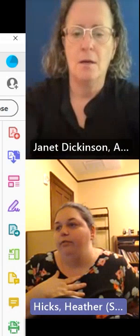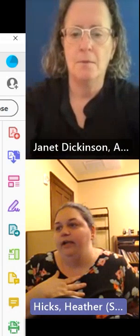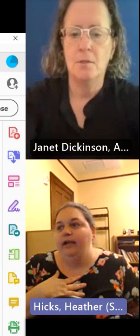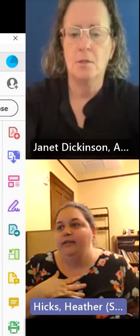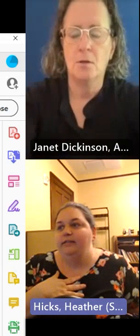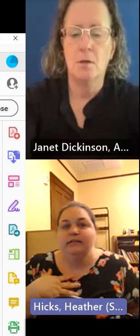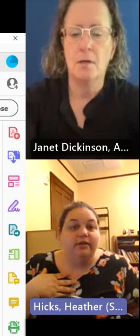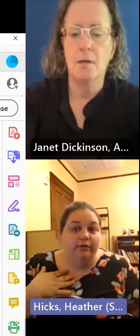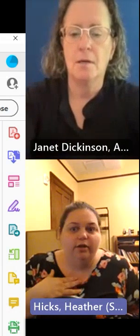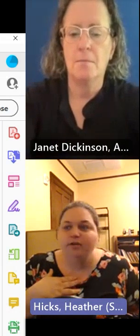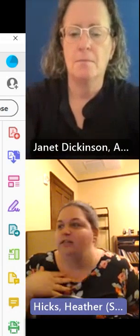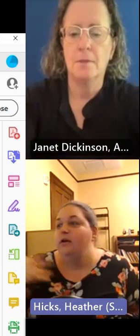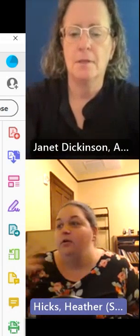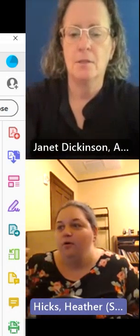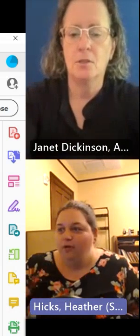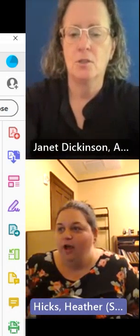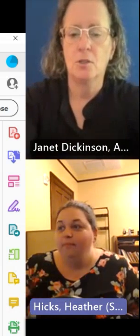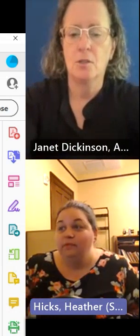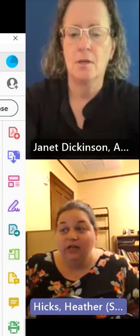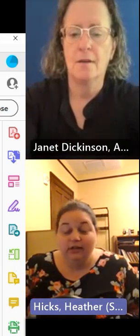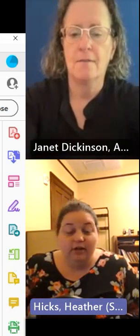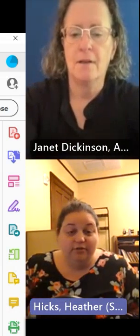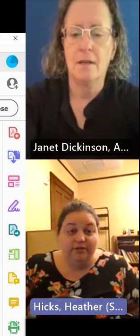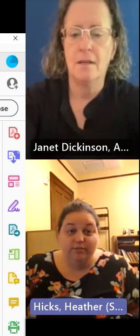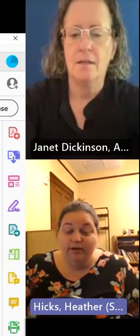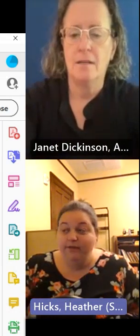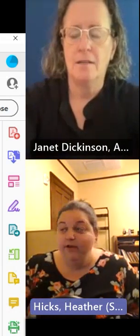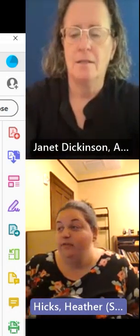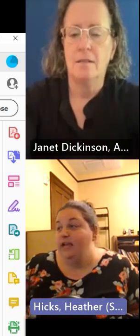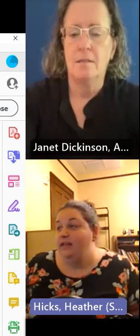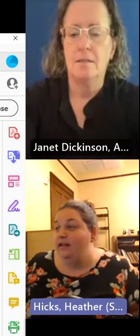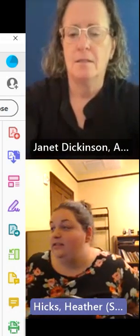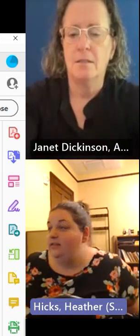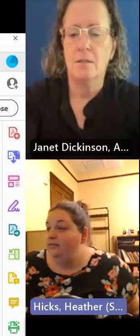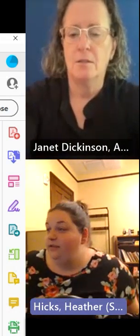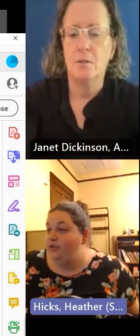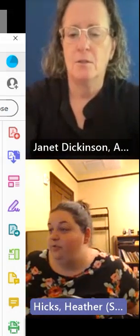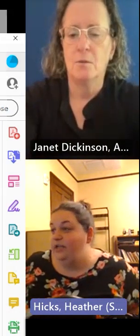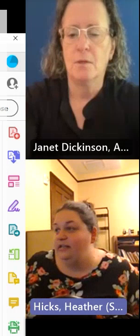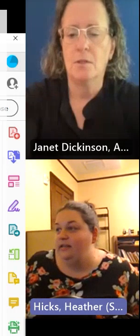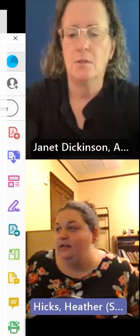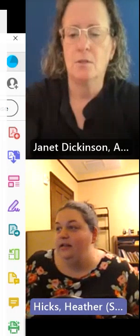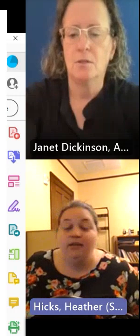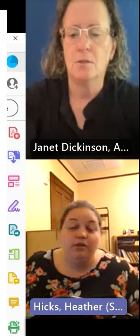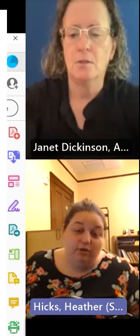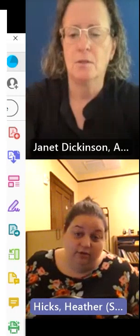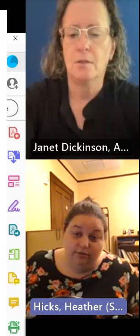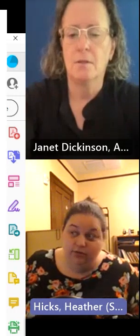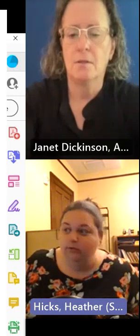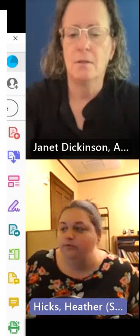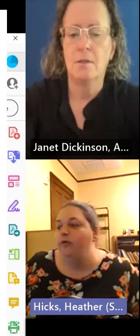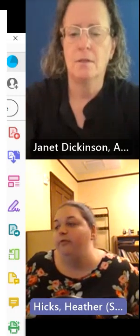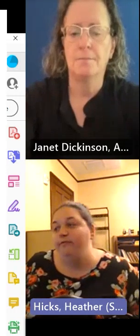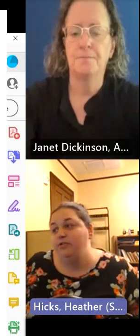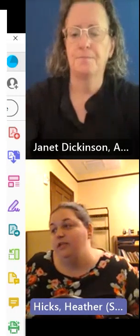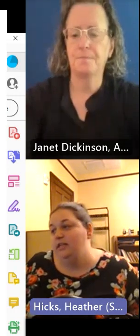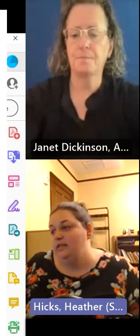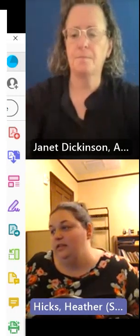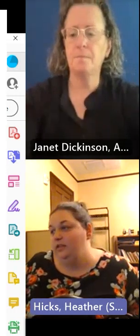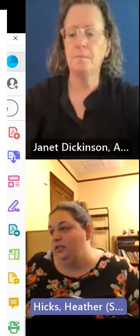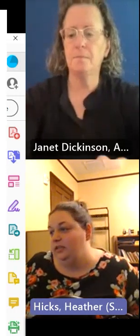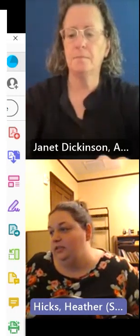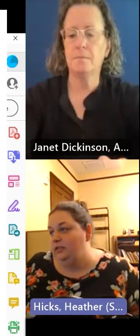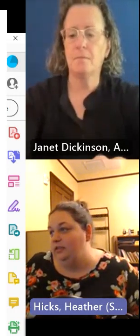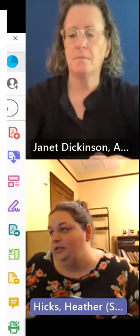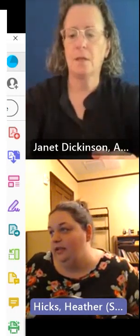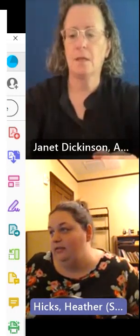Well, 3, I guess, because color contrast. Color contrast is one of those, and that's visually like you can also use tools for it, but visually does